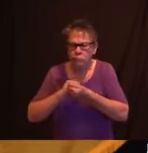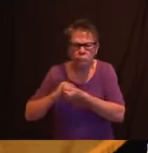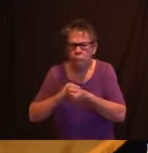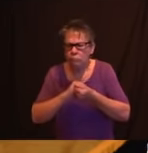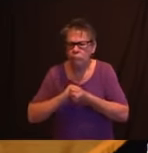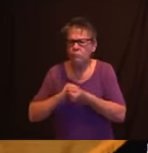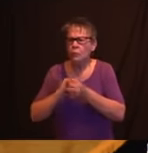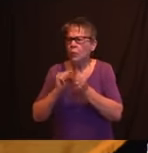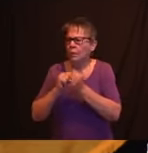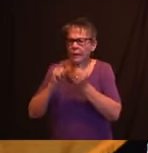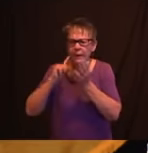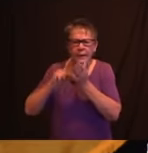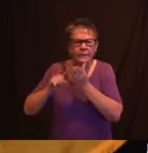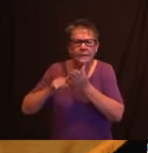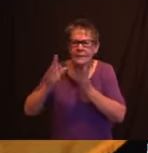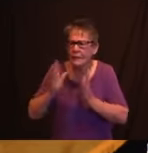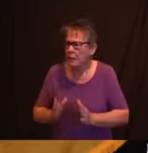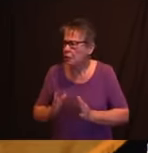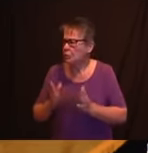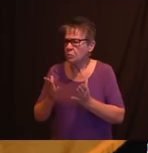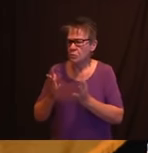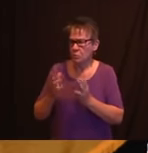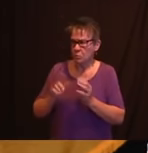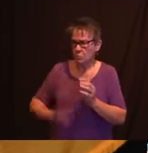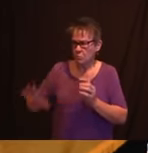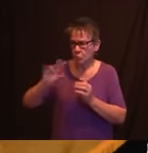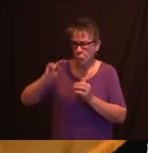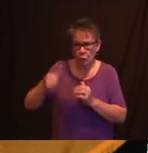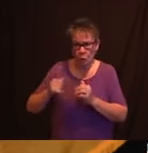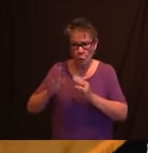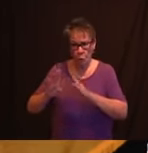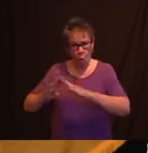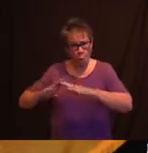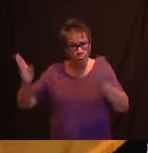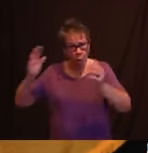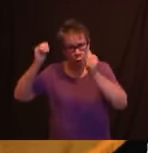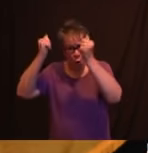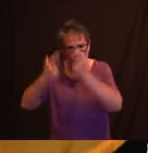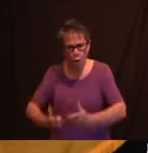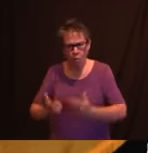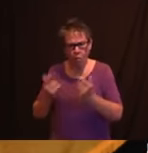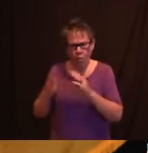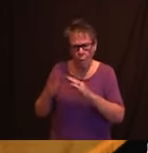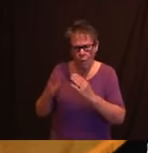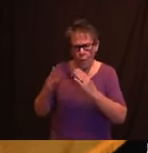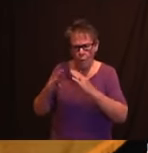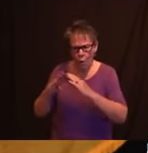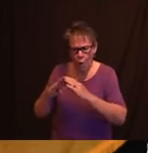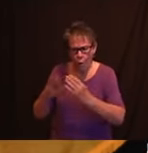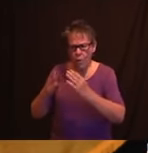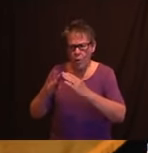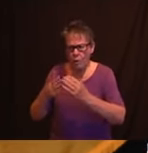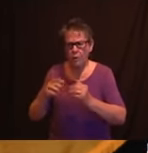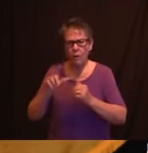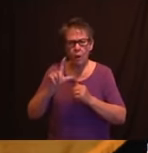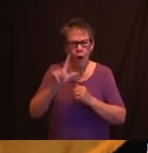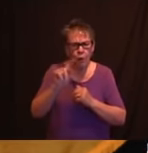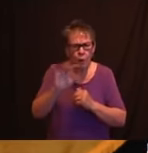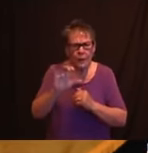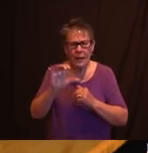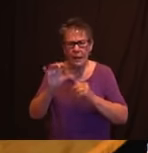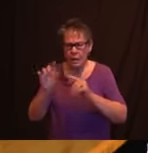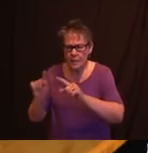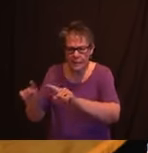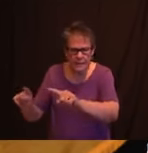of July. Funds will also be used to support infection control assessment and response activities, to